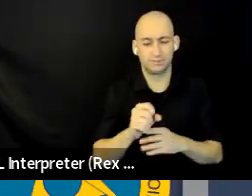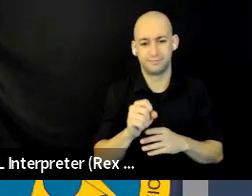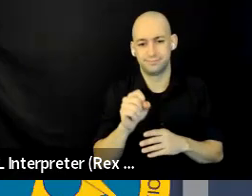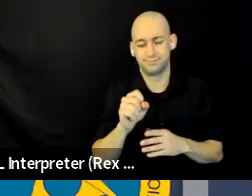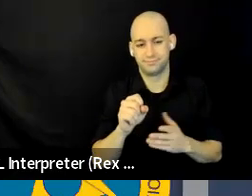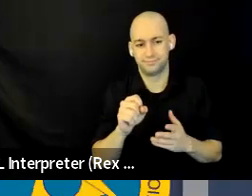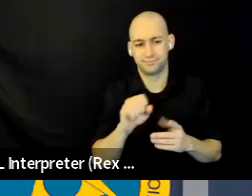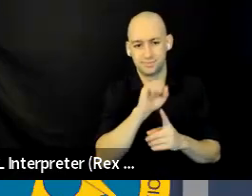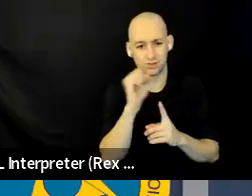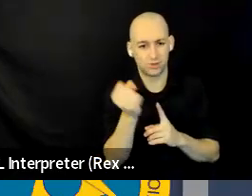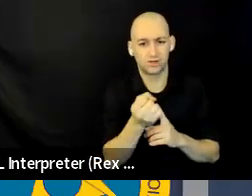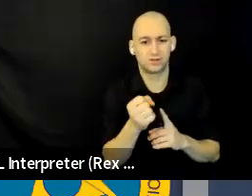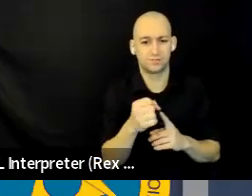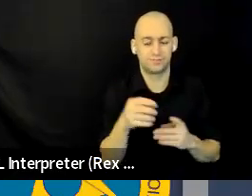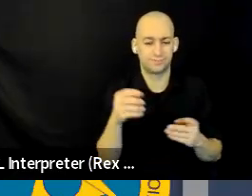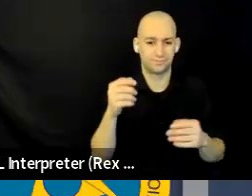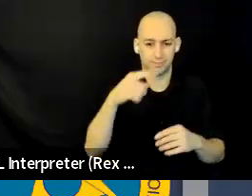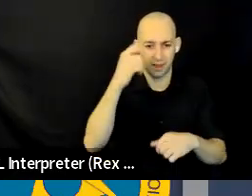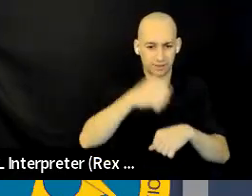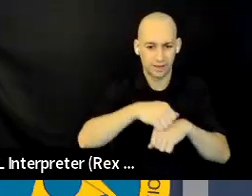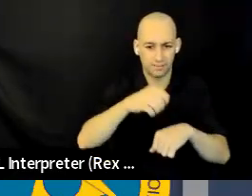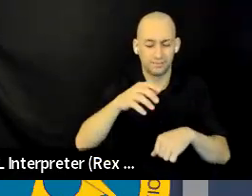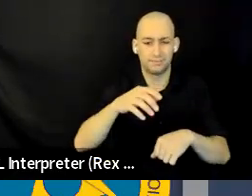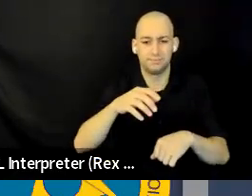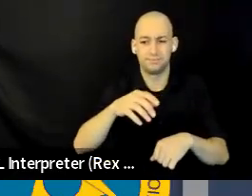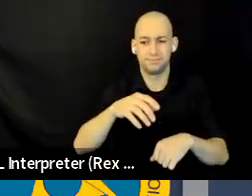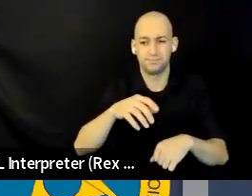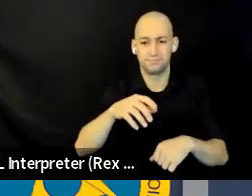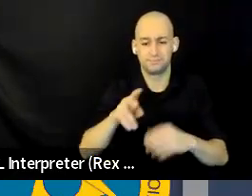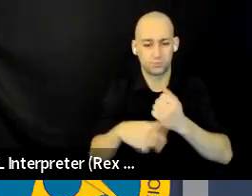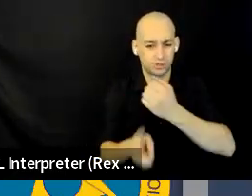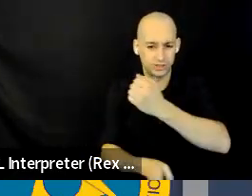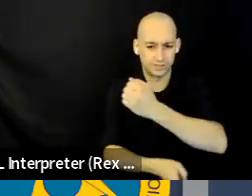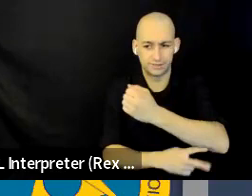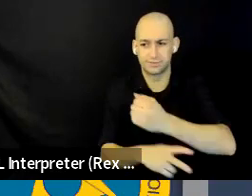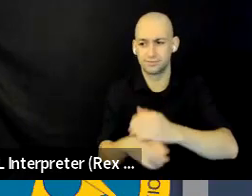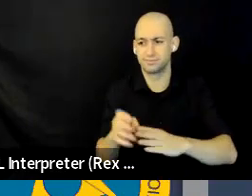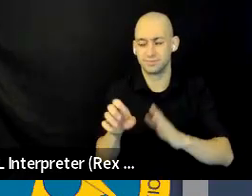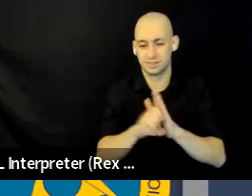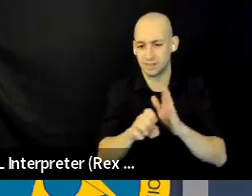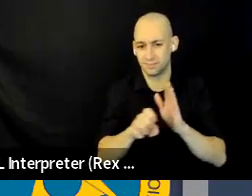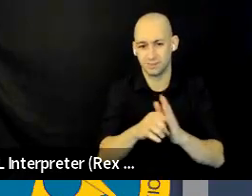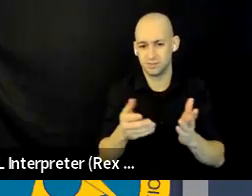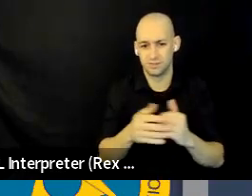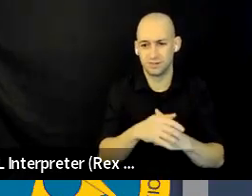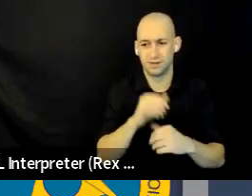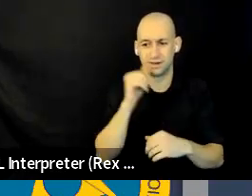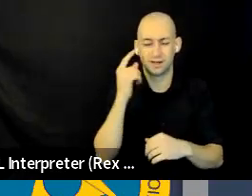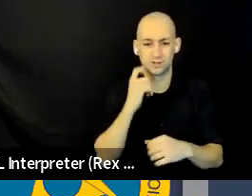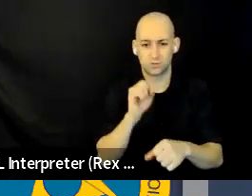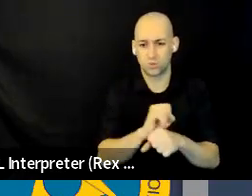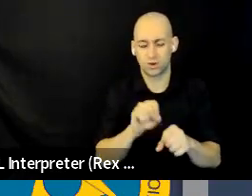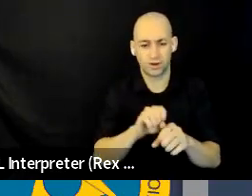pavement and bridges and all that, for the working class of this state every single day, not just the working class, but speaking from that